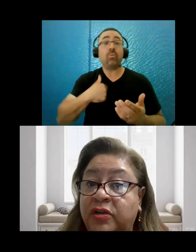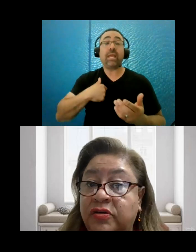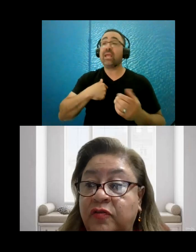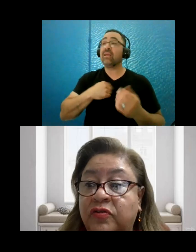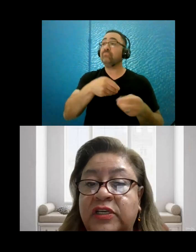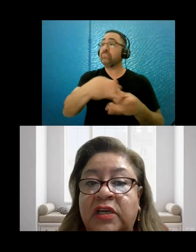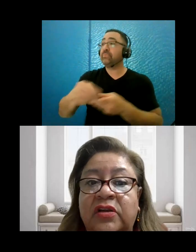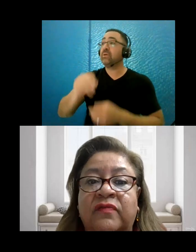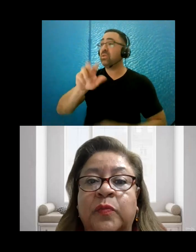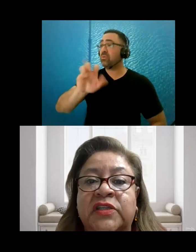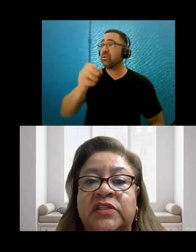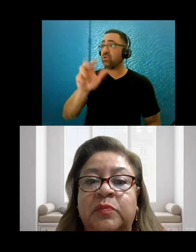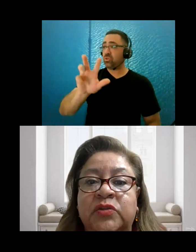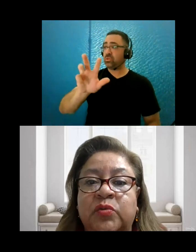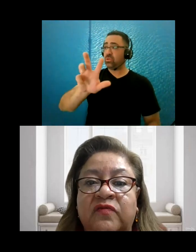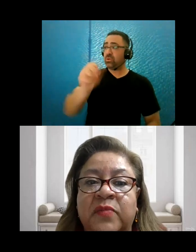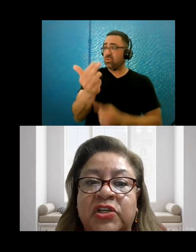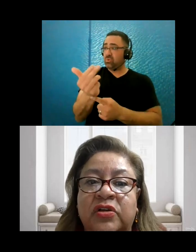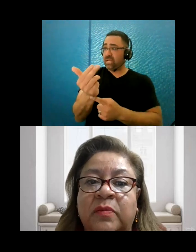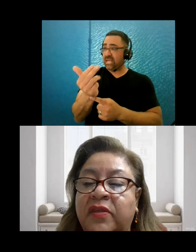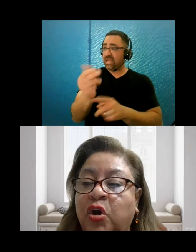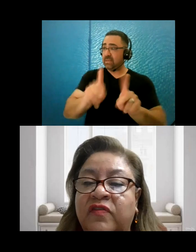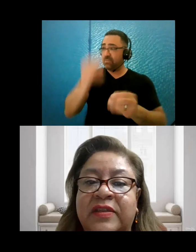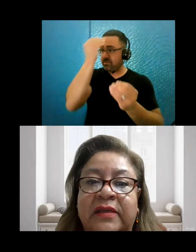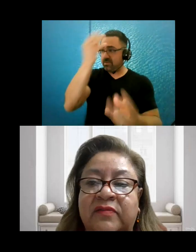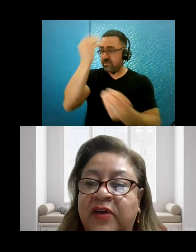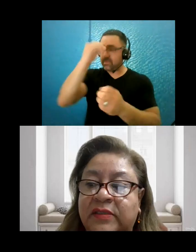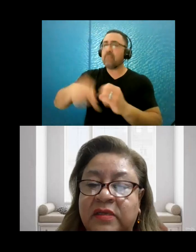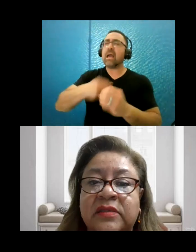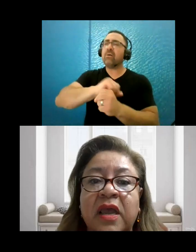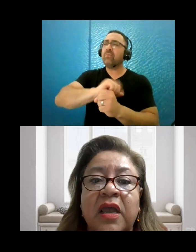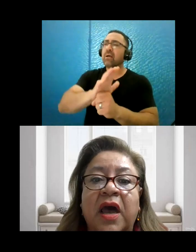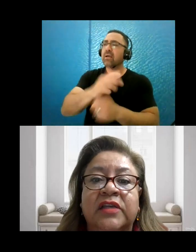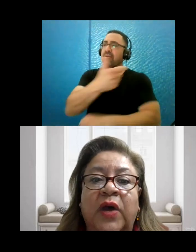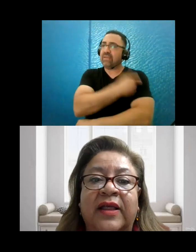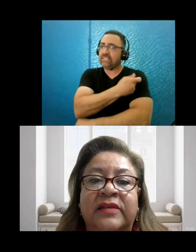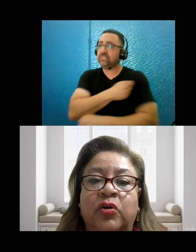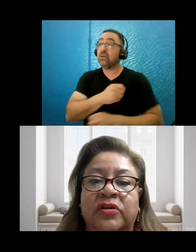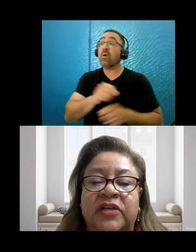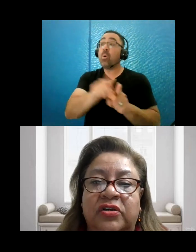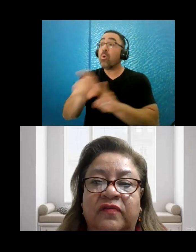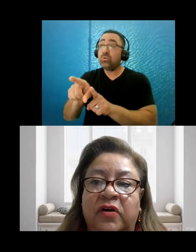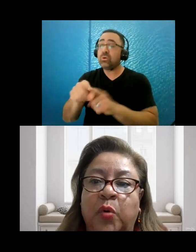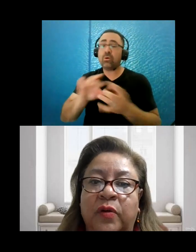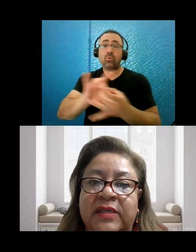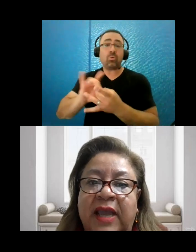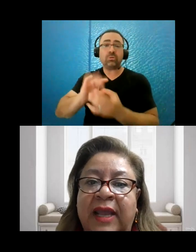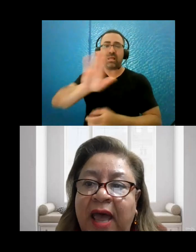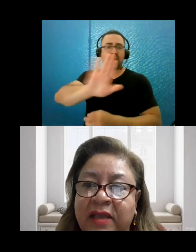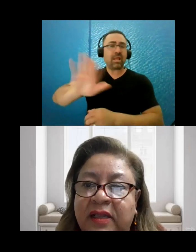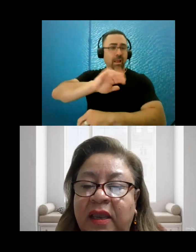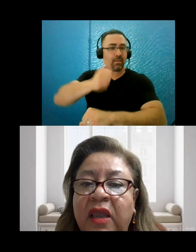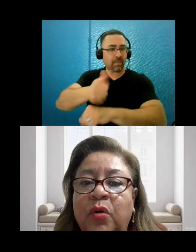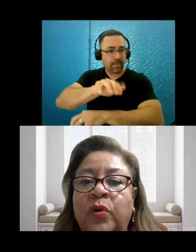about 313 of our participants with information about the COVID-19 vaccines, as well as the coordination of their appointments.